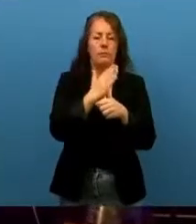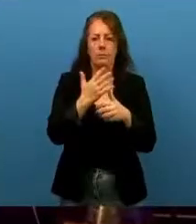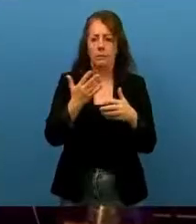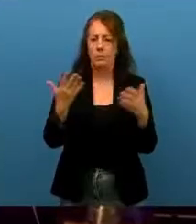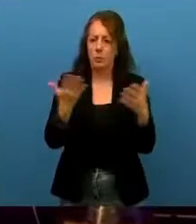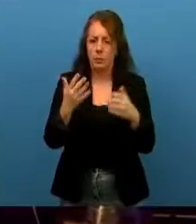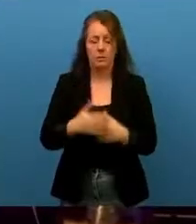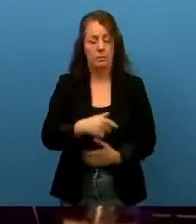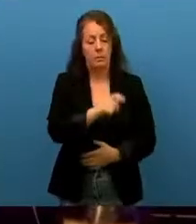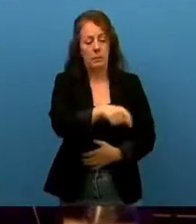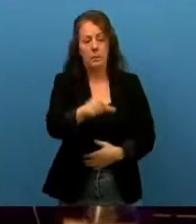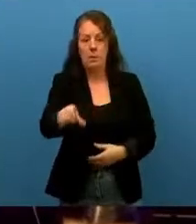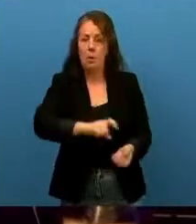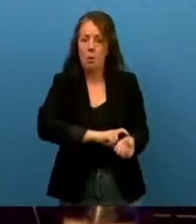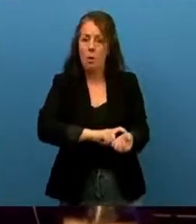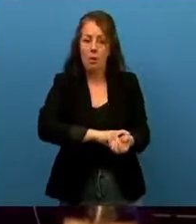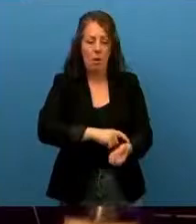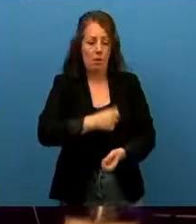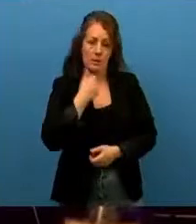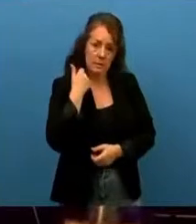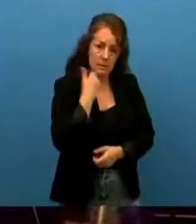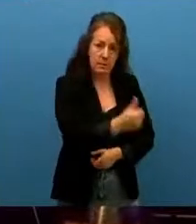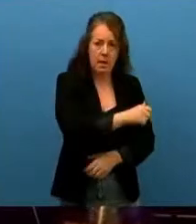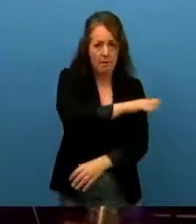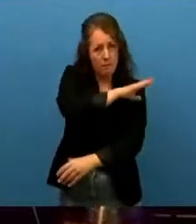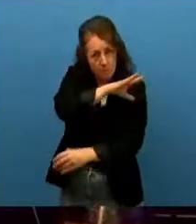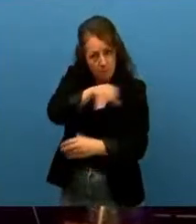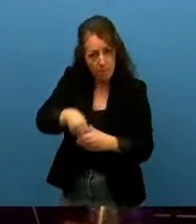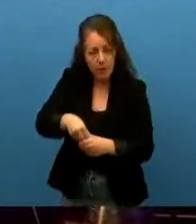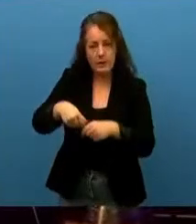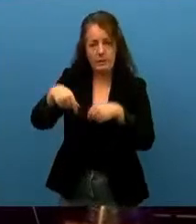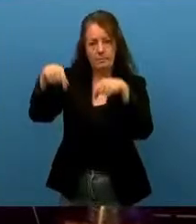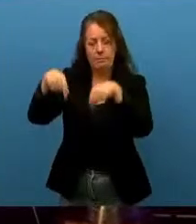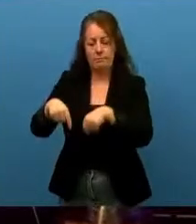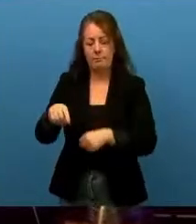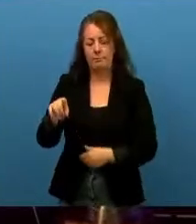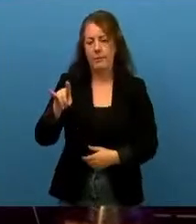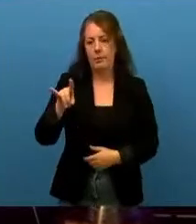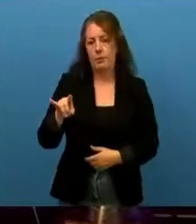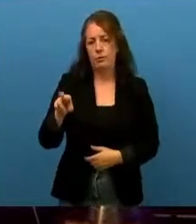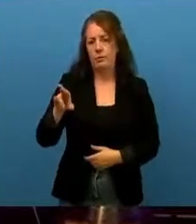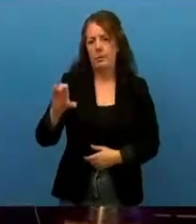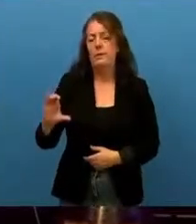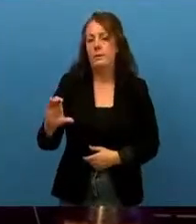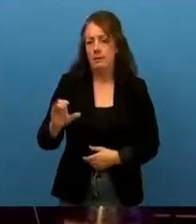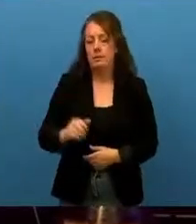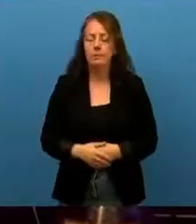the participation of Indigenous people in the work of the Human Rights Council.